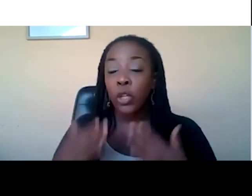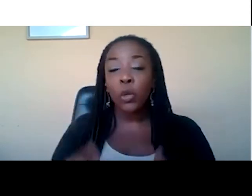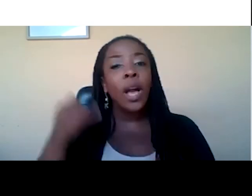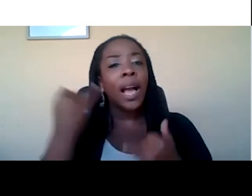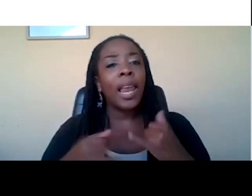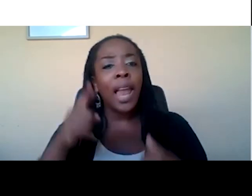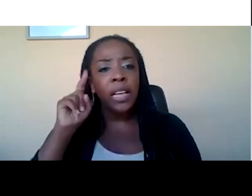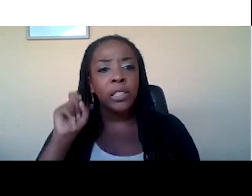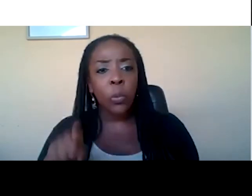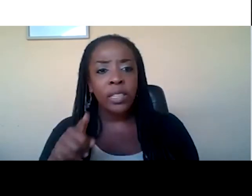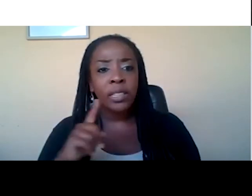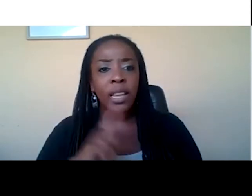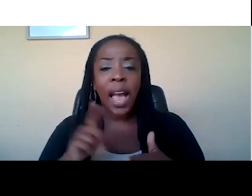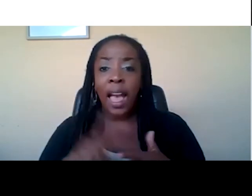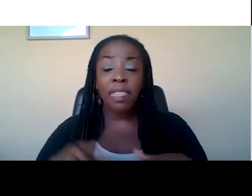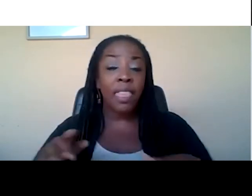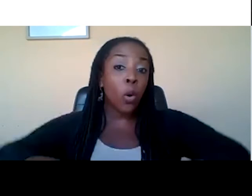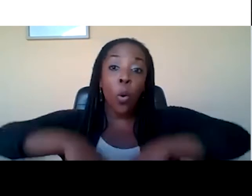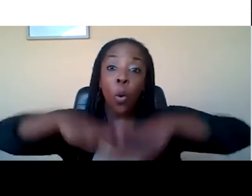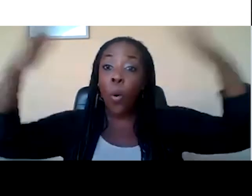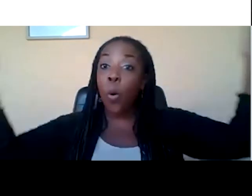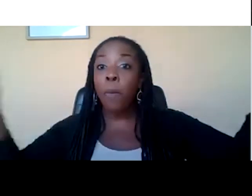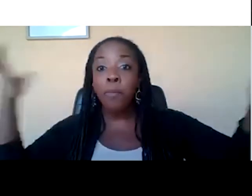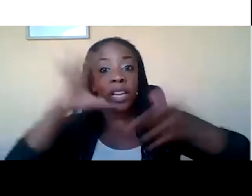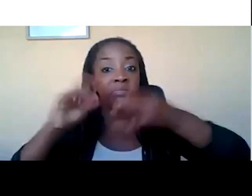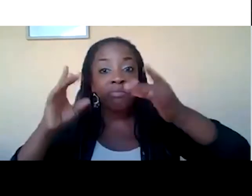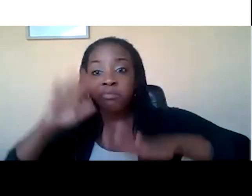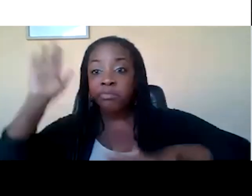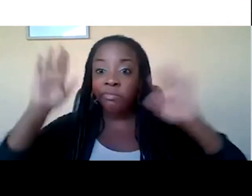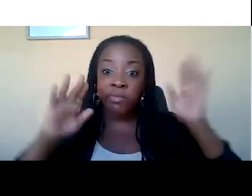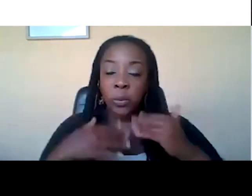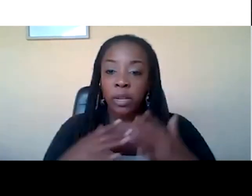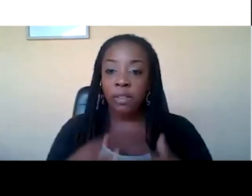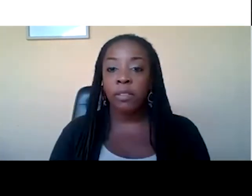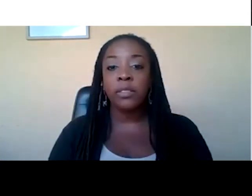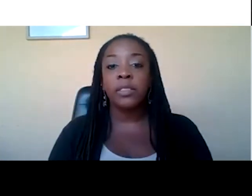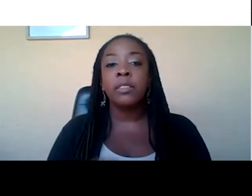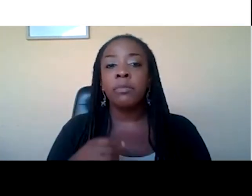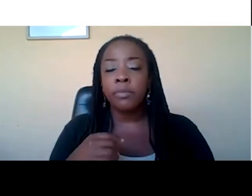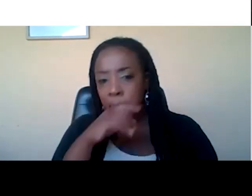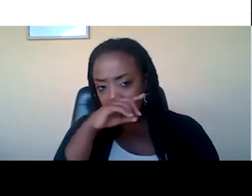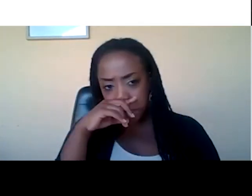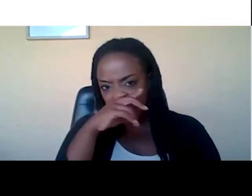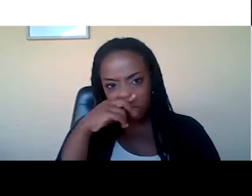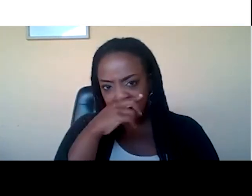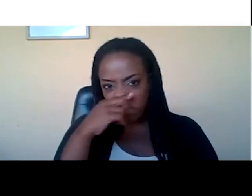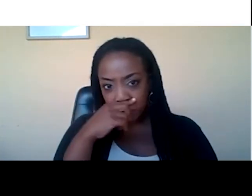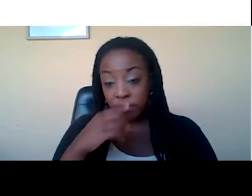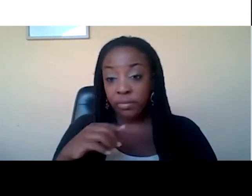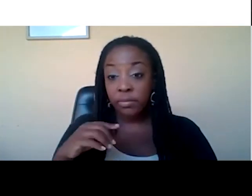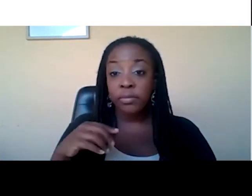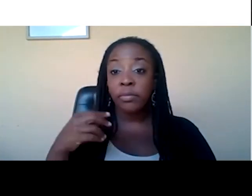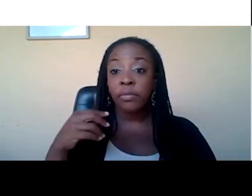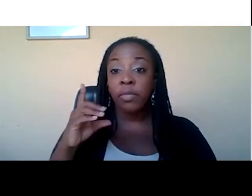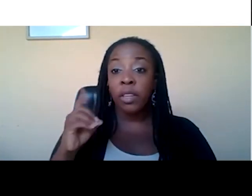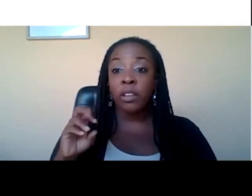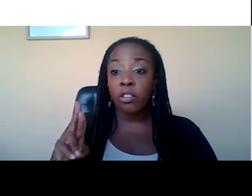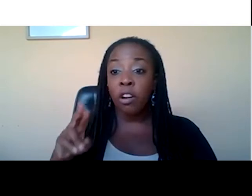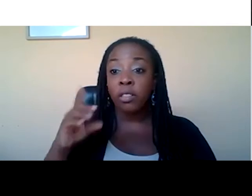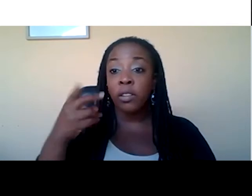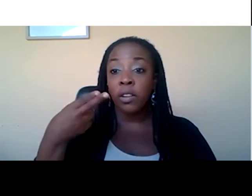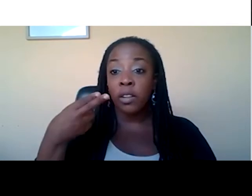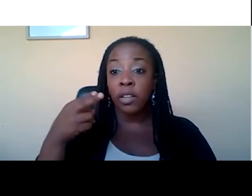question, then we're going to throw the floor open. It says that Dr. Hendricks noted that websites should be